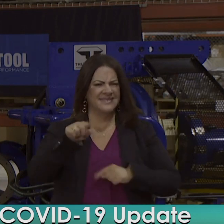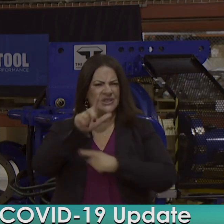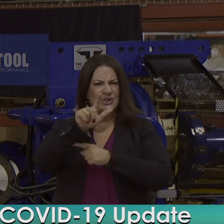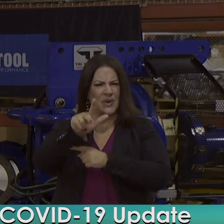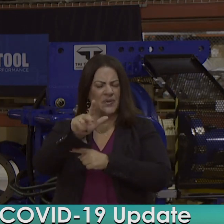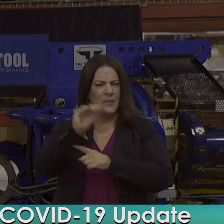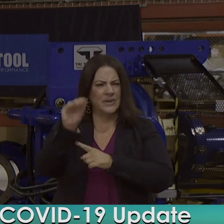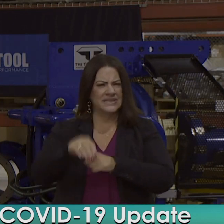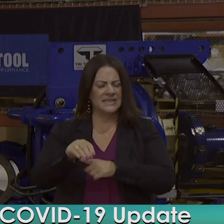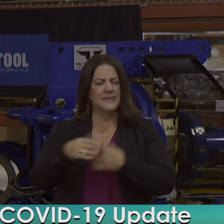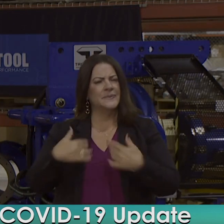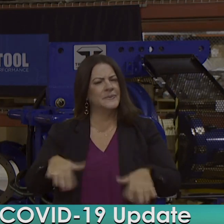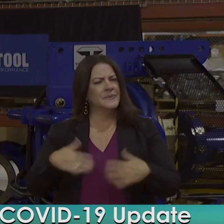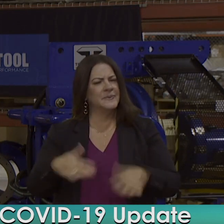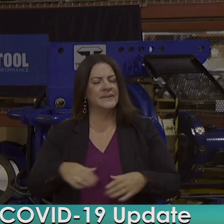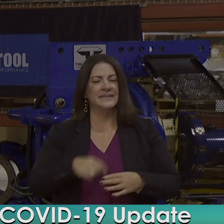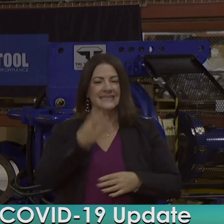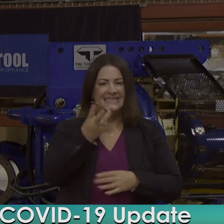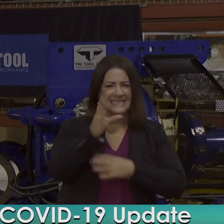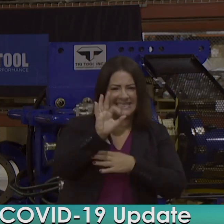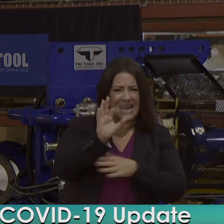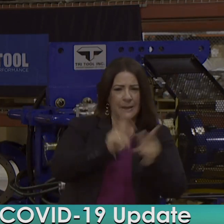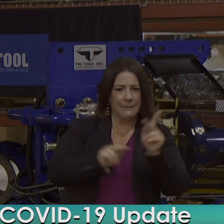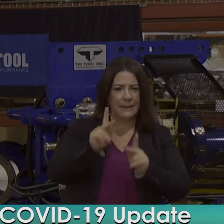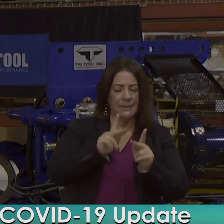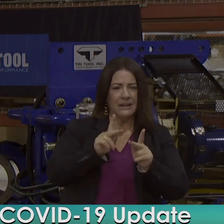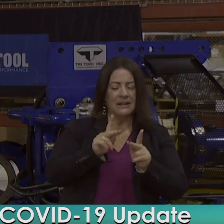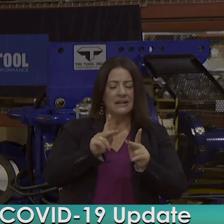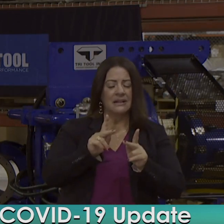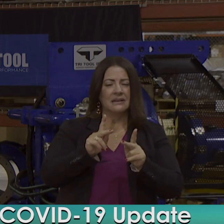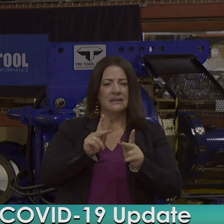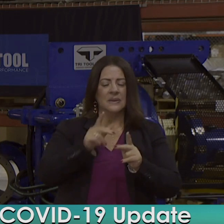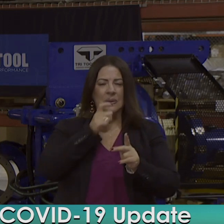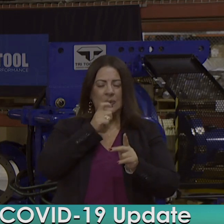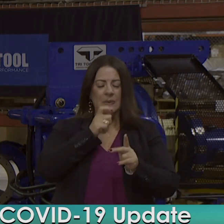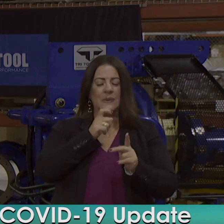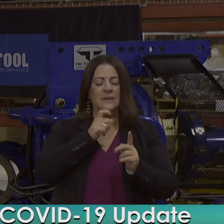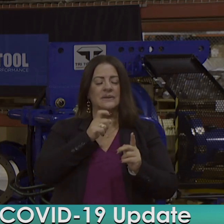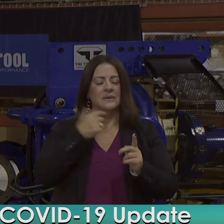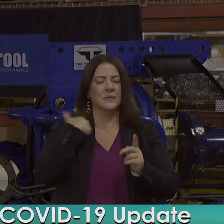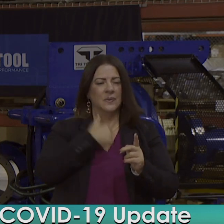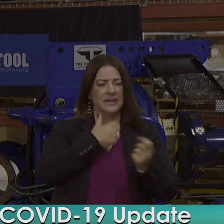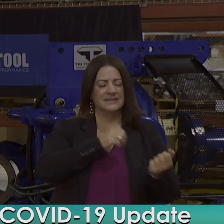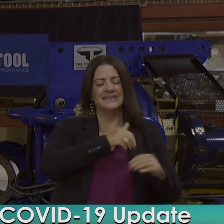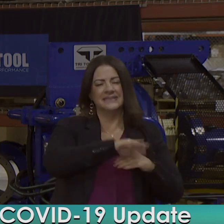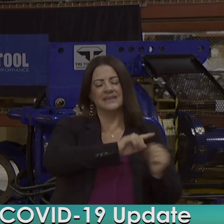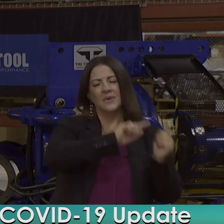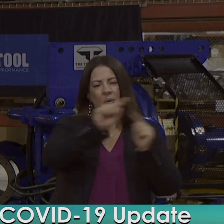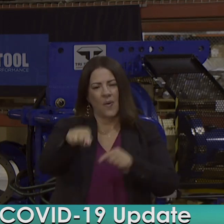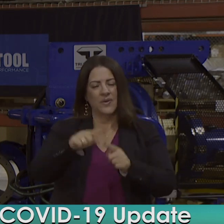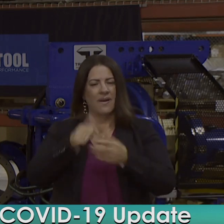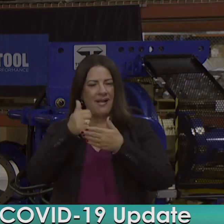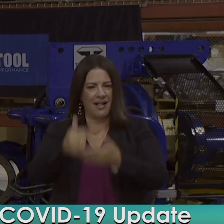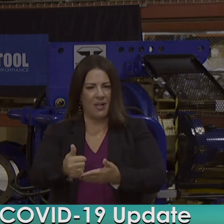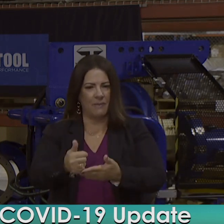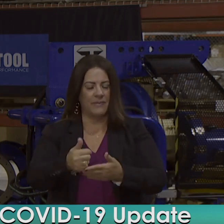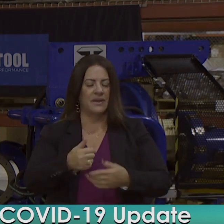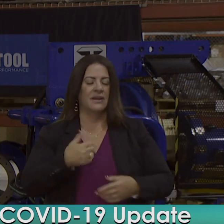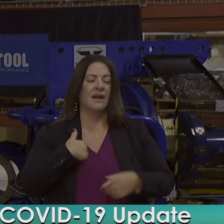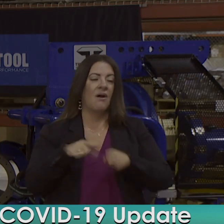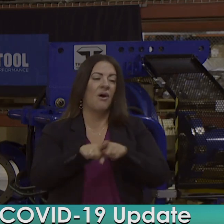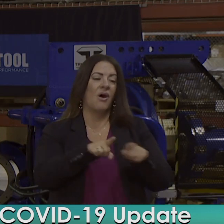teams down, 69 individuals that have gone down into the county to help support their efforts. I even brought